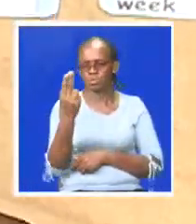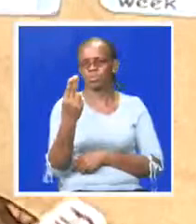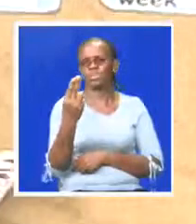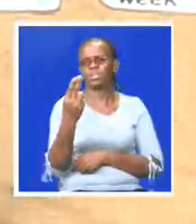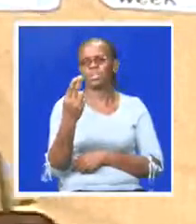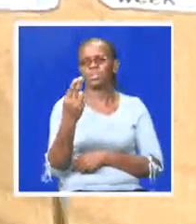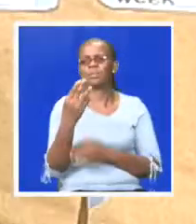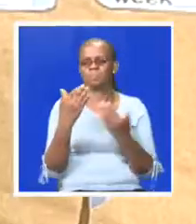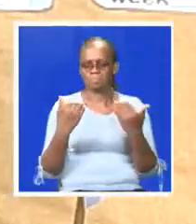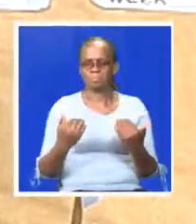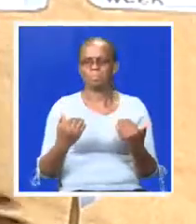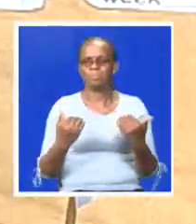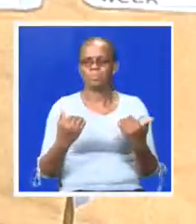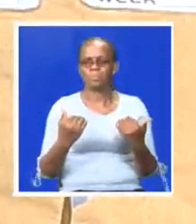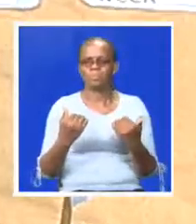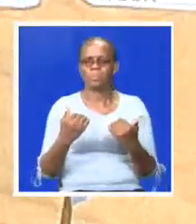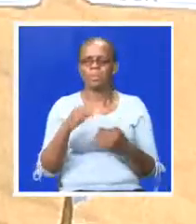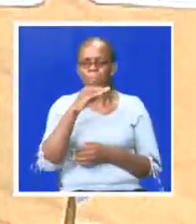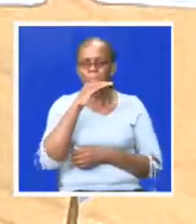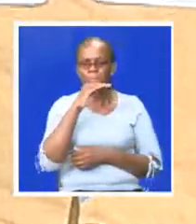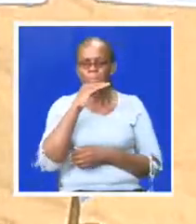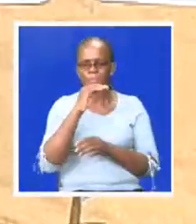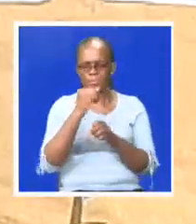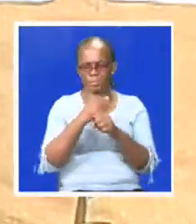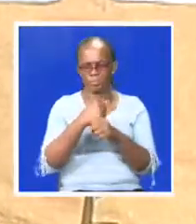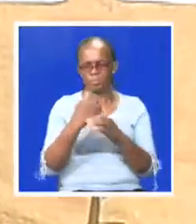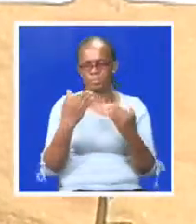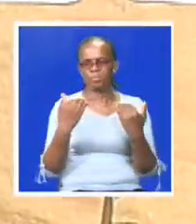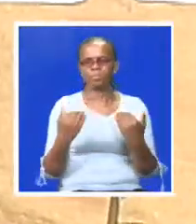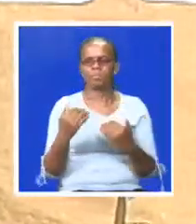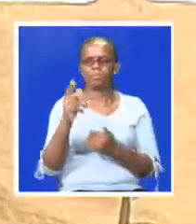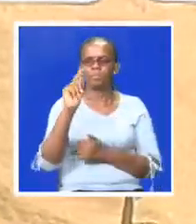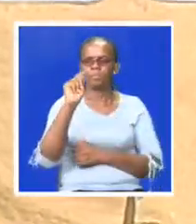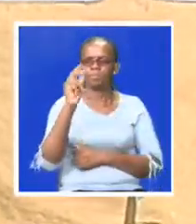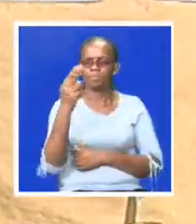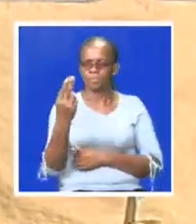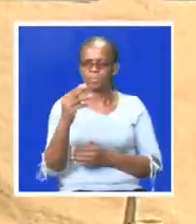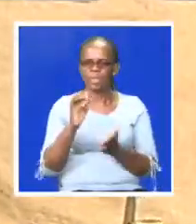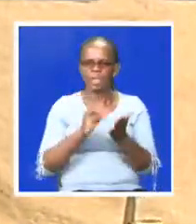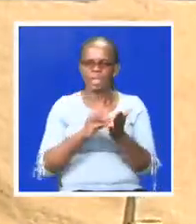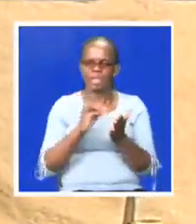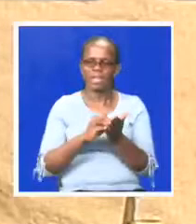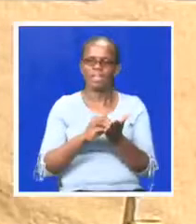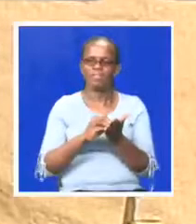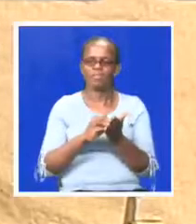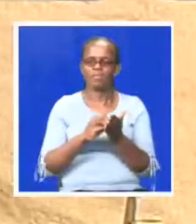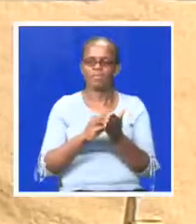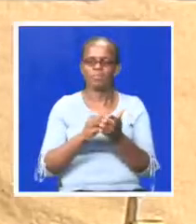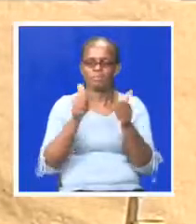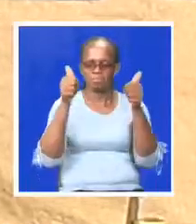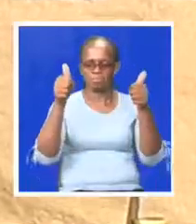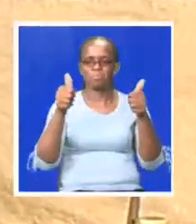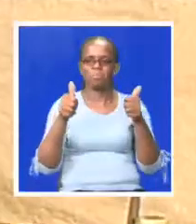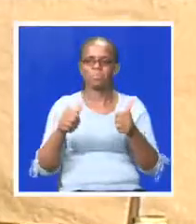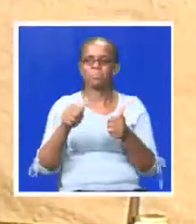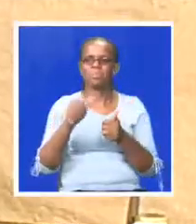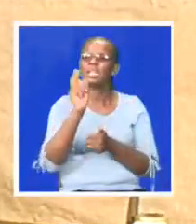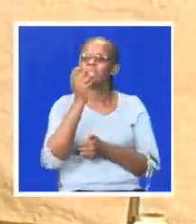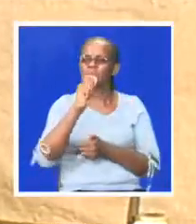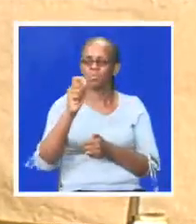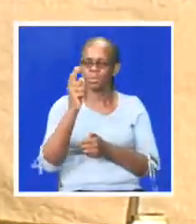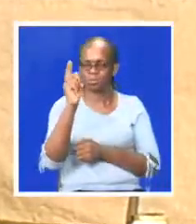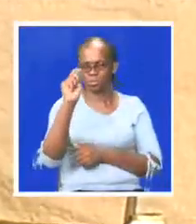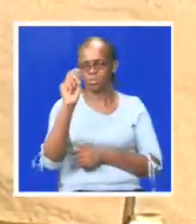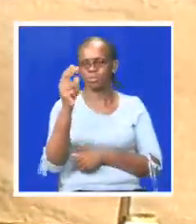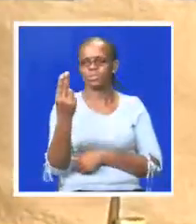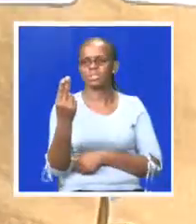today. So the day today is Tuesday. With me here, I've got this card and it shows us and it tells us that today is